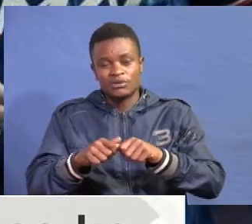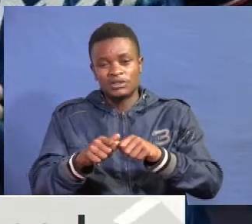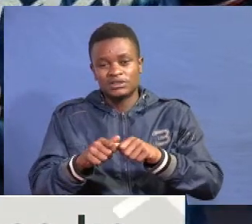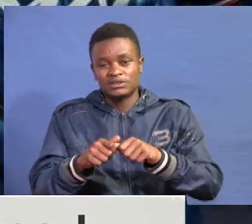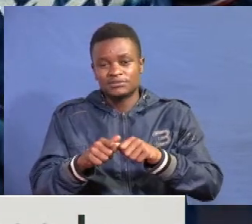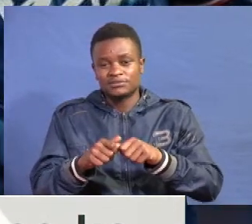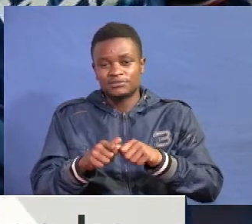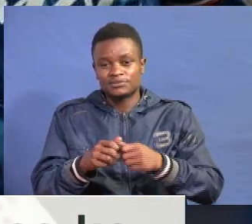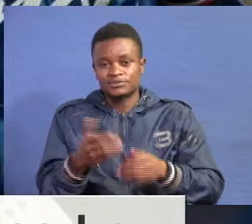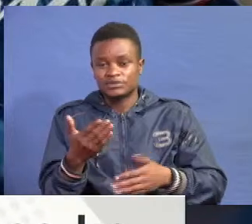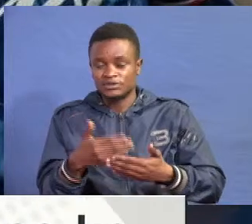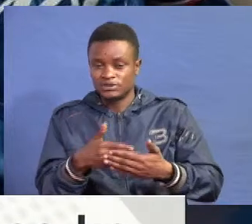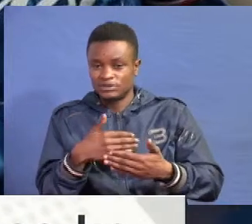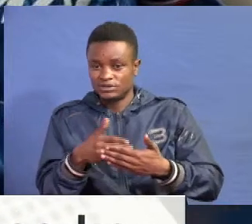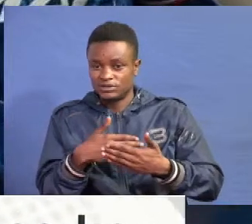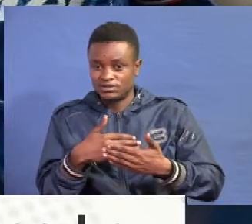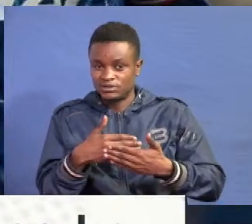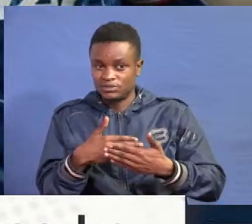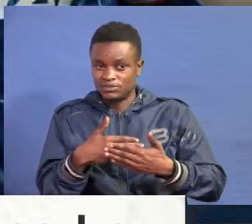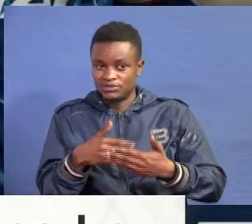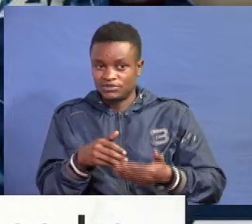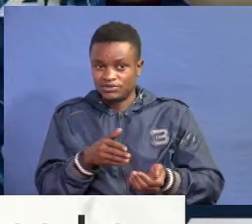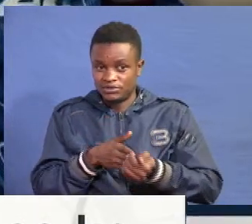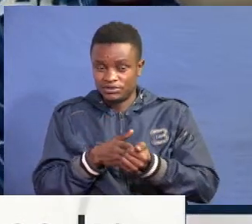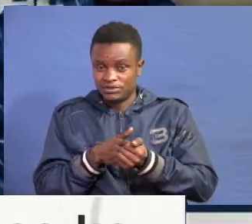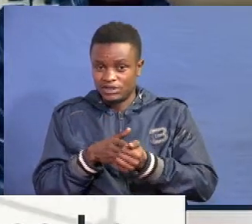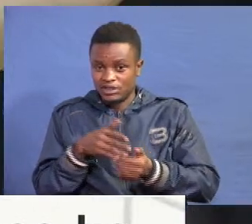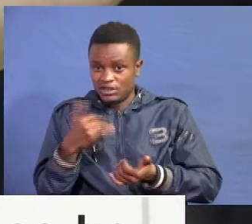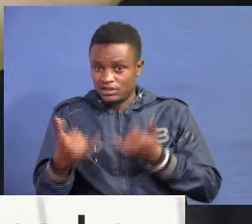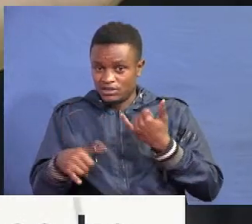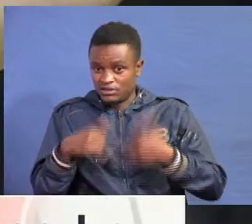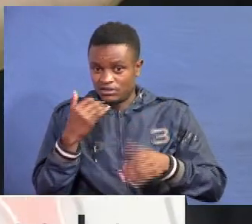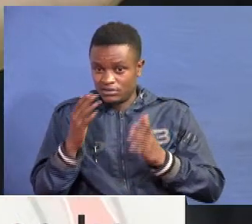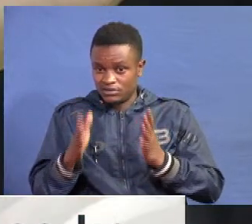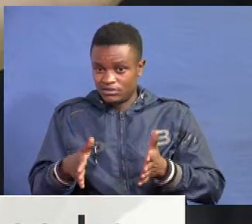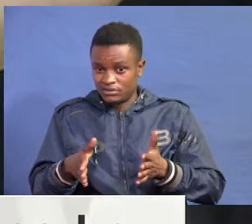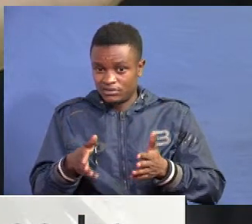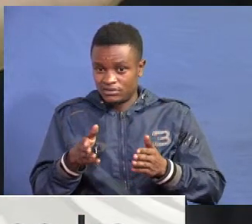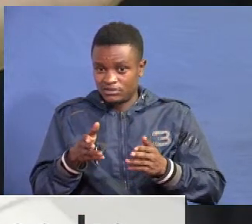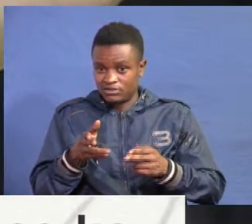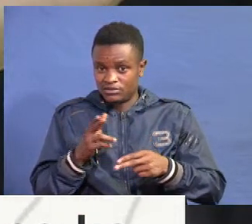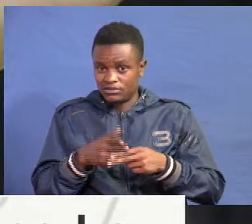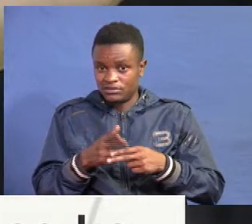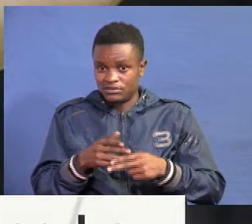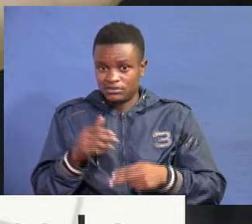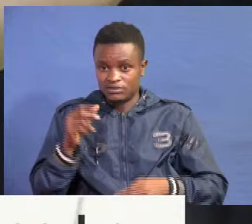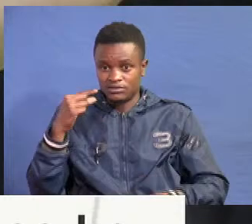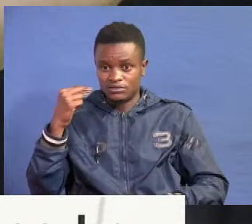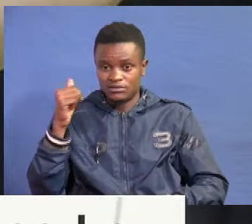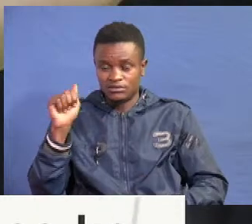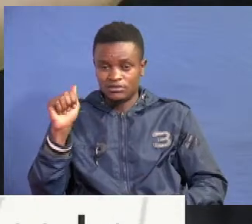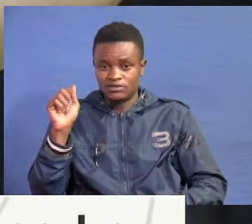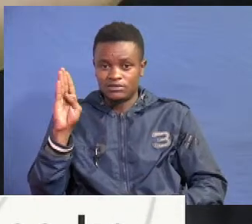Martinelli and Mikel Merino, each putting the ball at the back of the net in the second half.